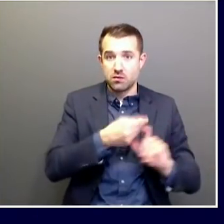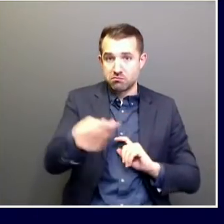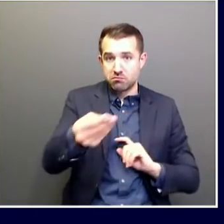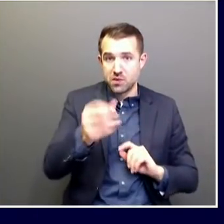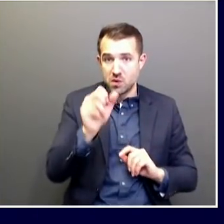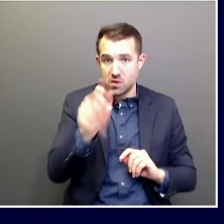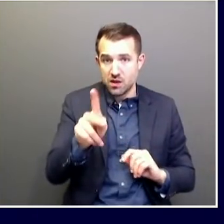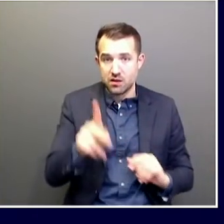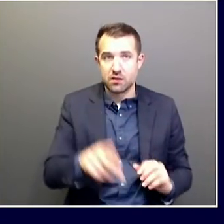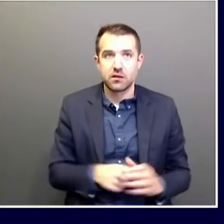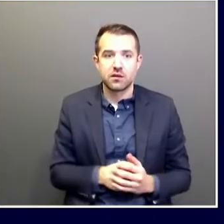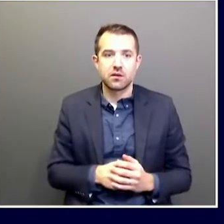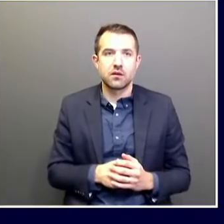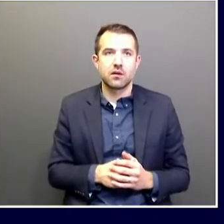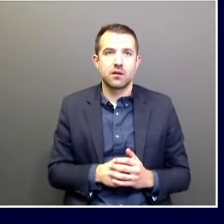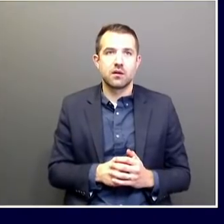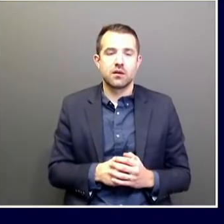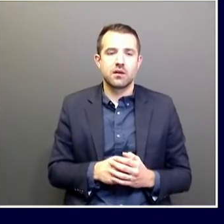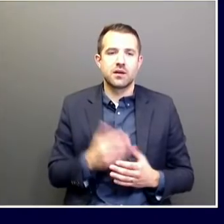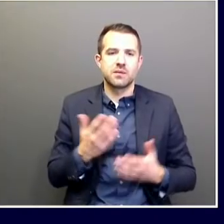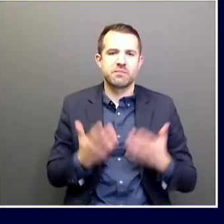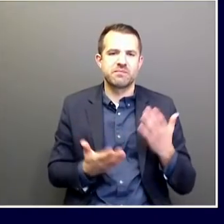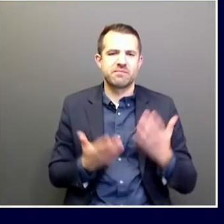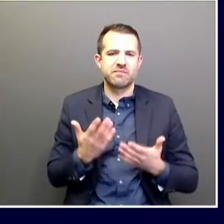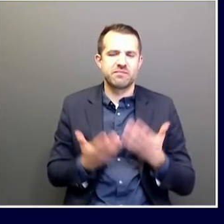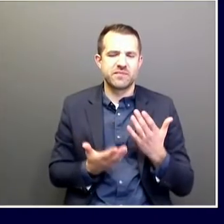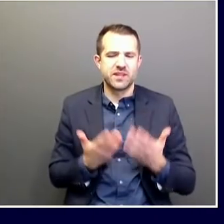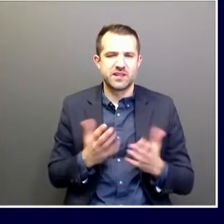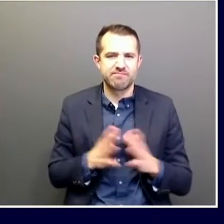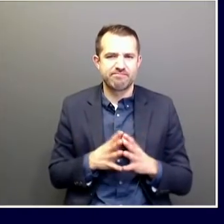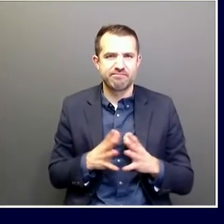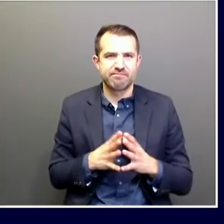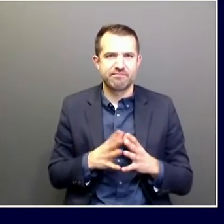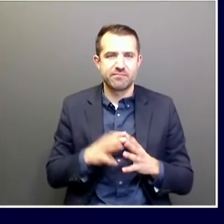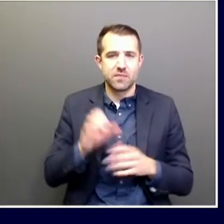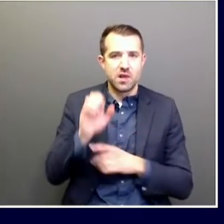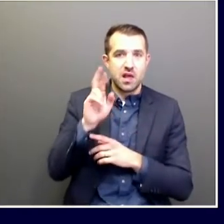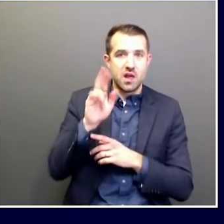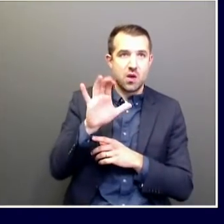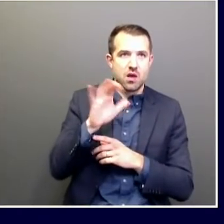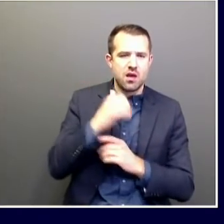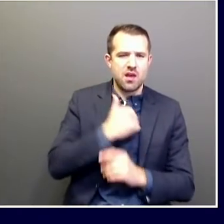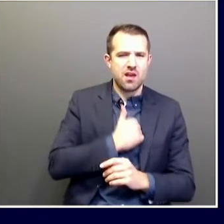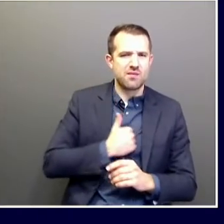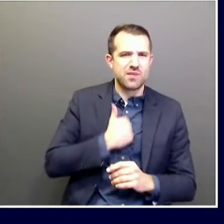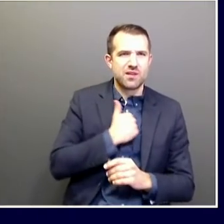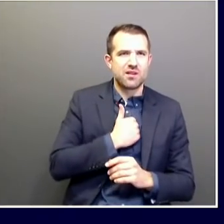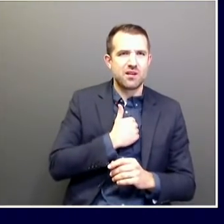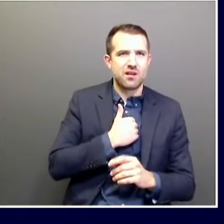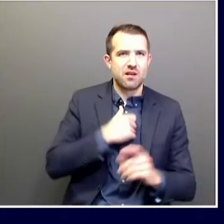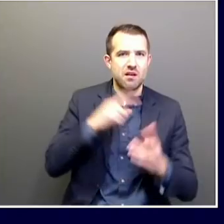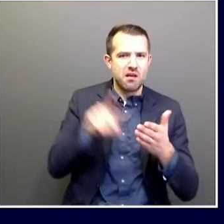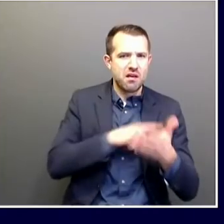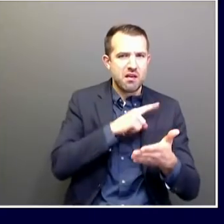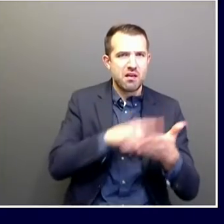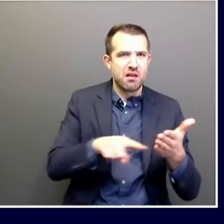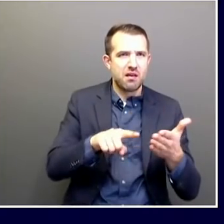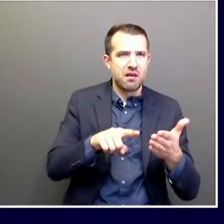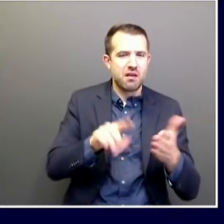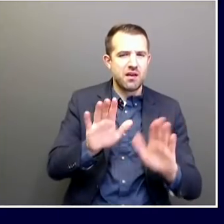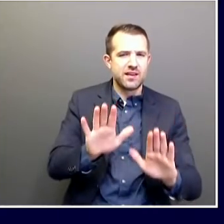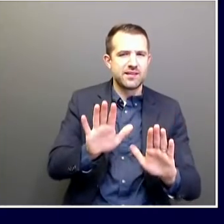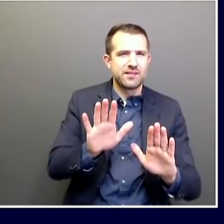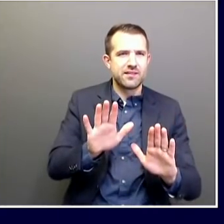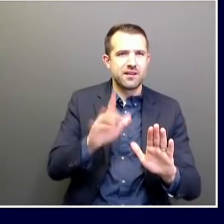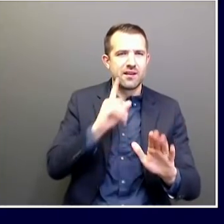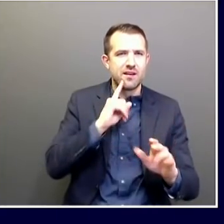the order. Gosh, now Eric, I'm going to apologize to you. We're going to get you exact numbers. Not going to try to do the math on the fly live on